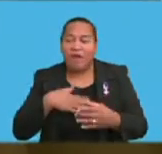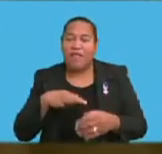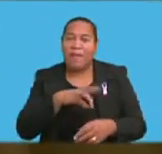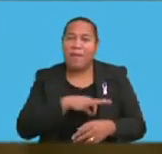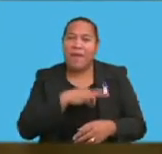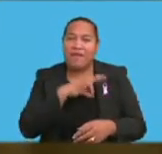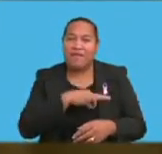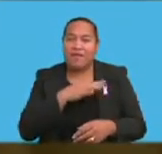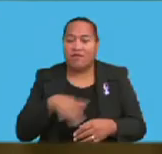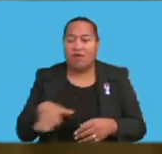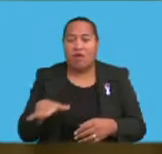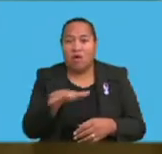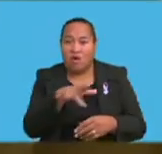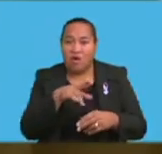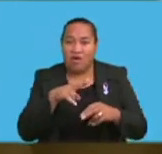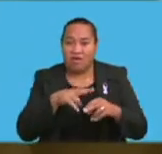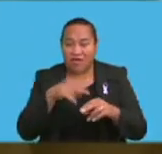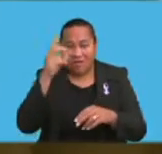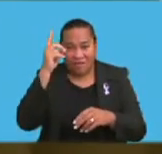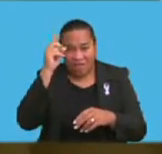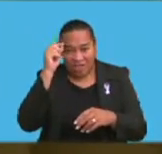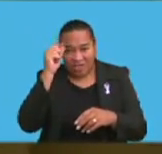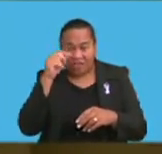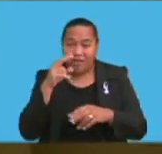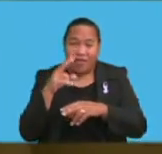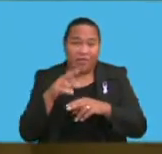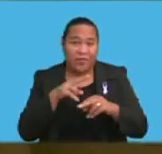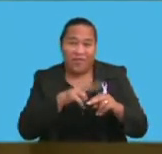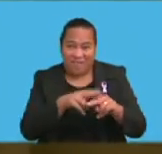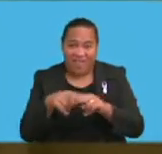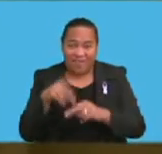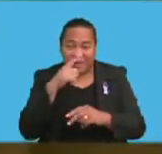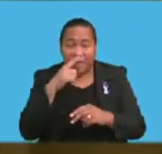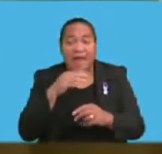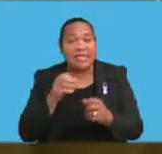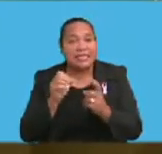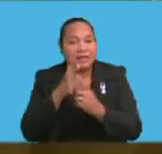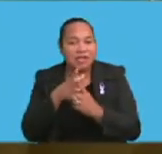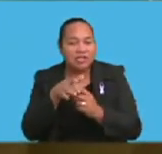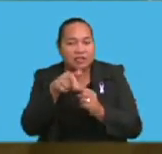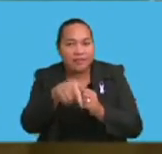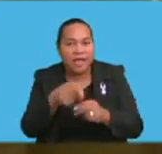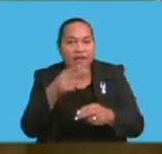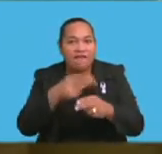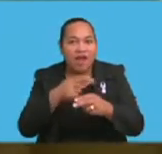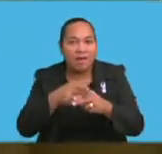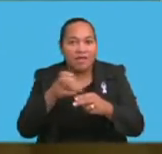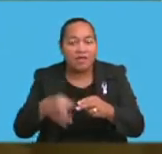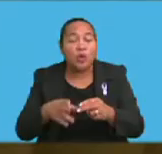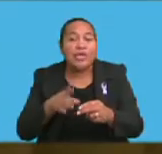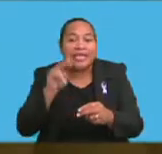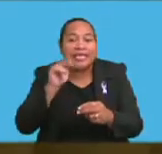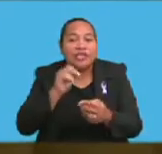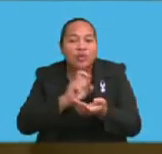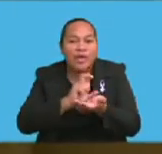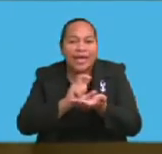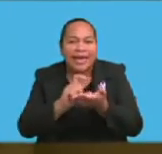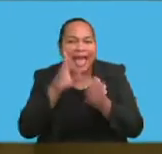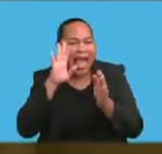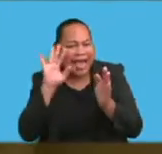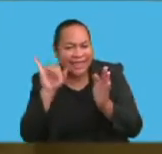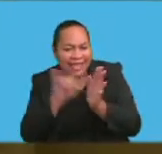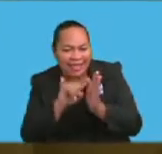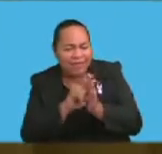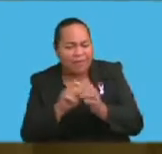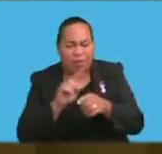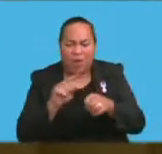of all Fijians, particularly the farmers, we have to clearly identify what's for our